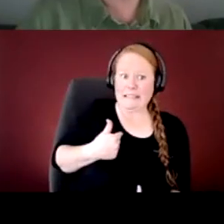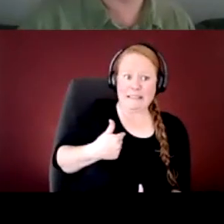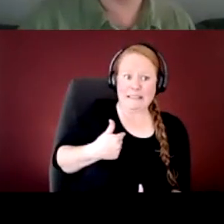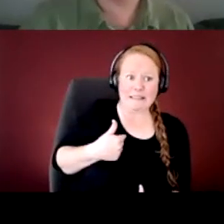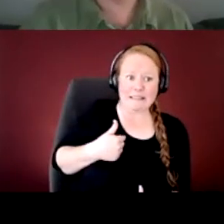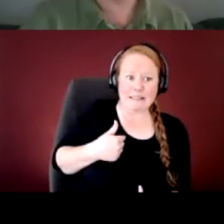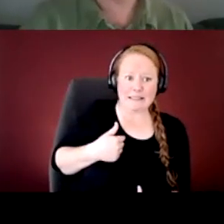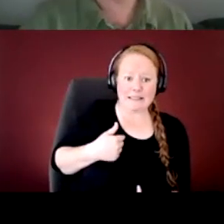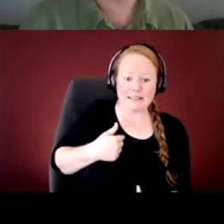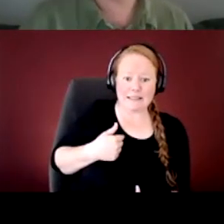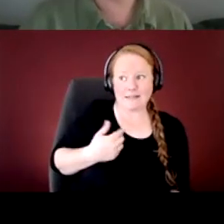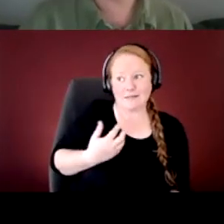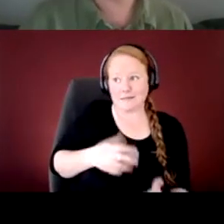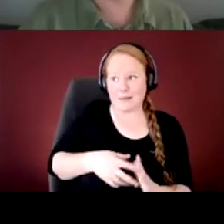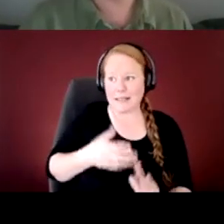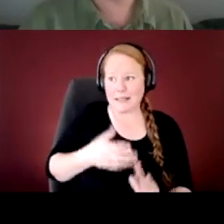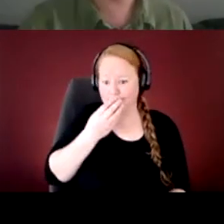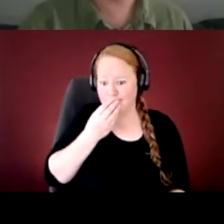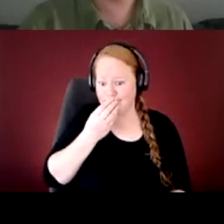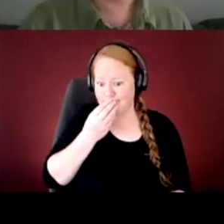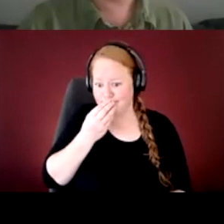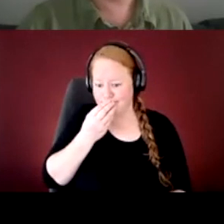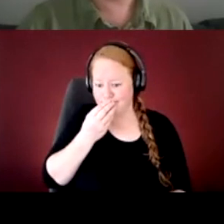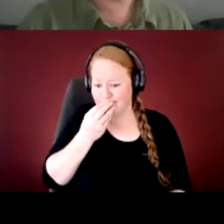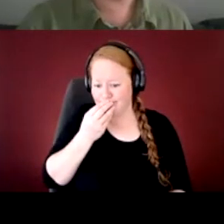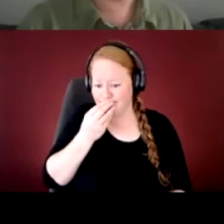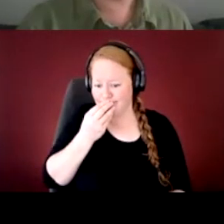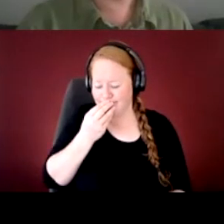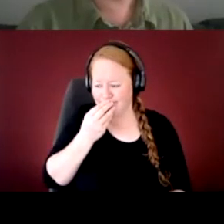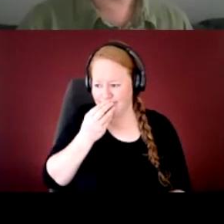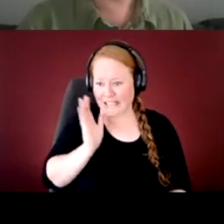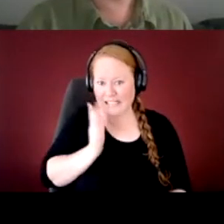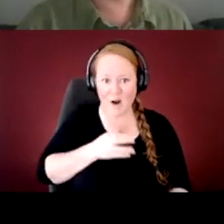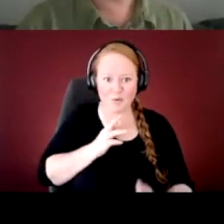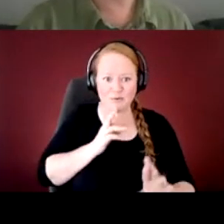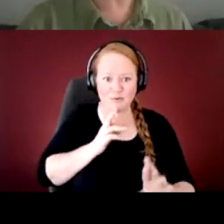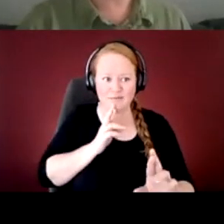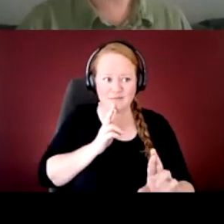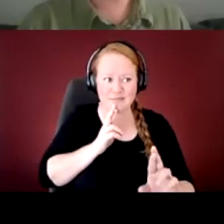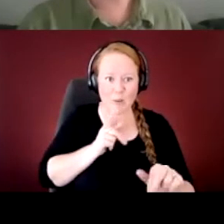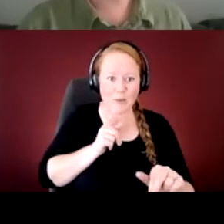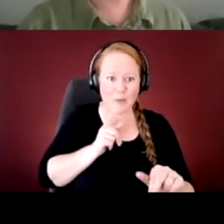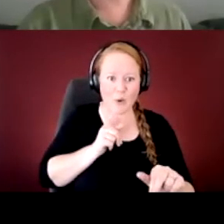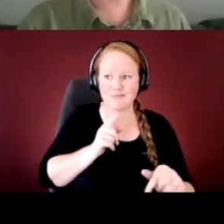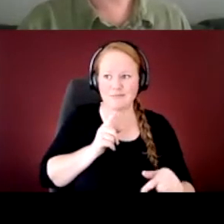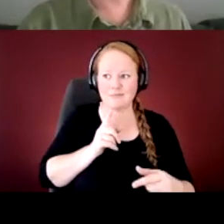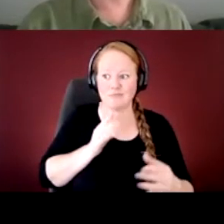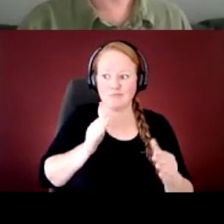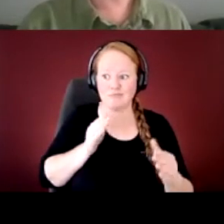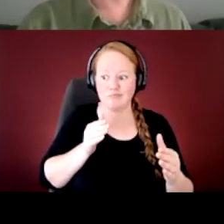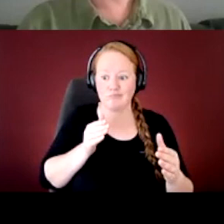You know, I mean, I think our report, I mean, we've primarily been focused on